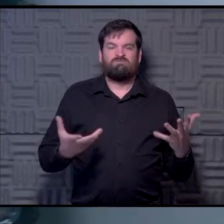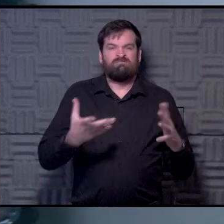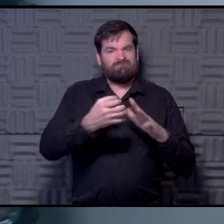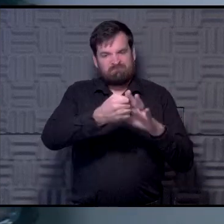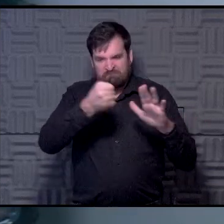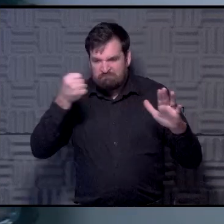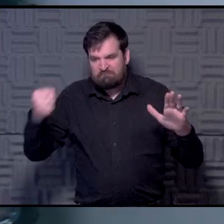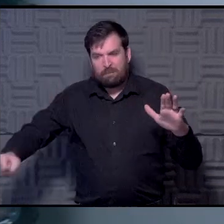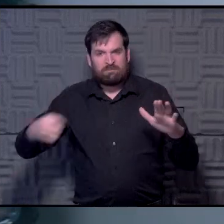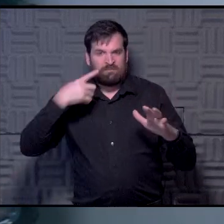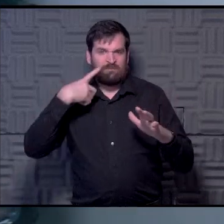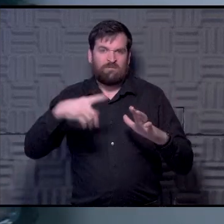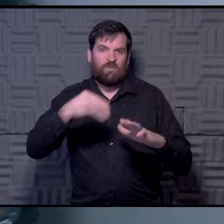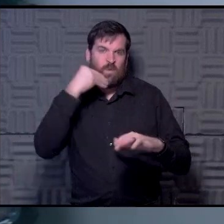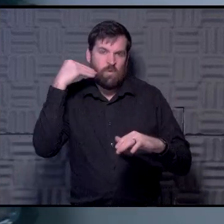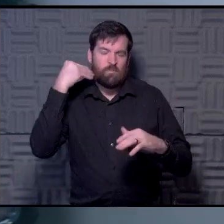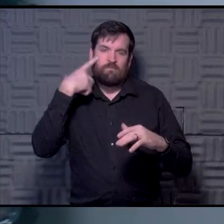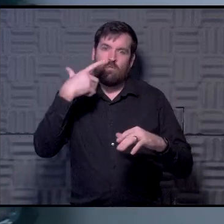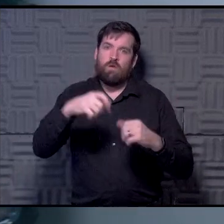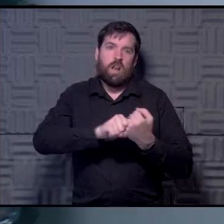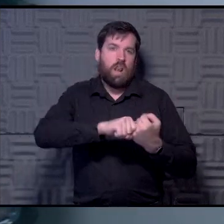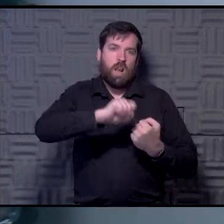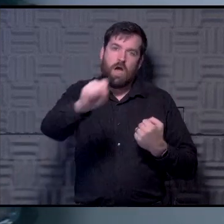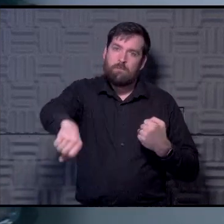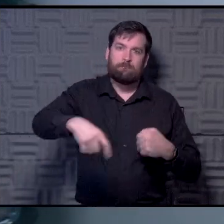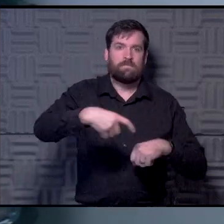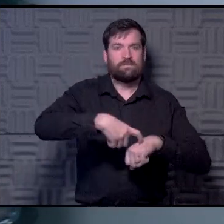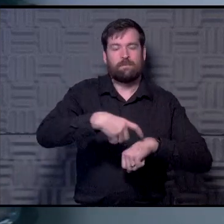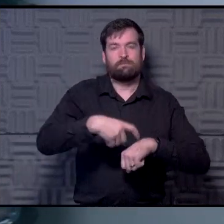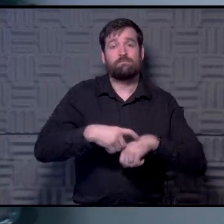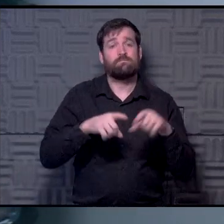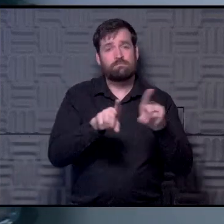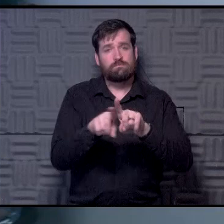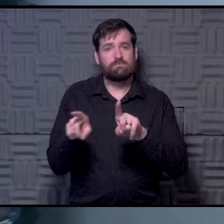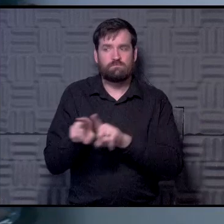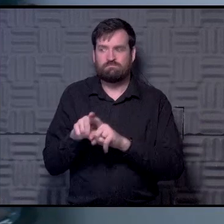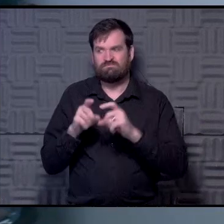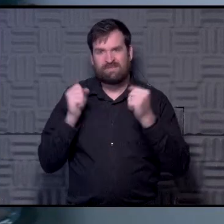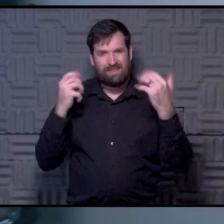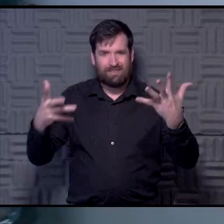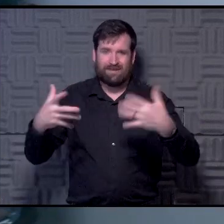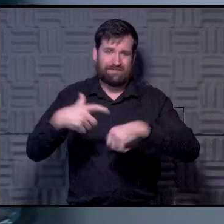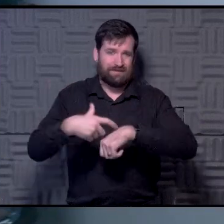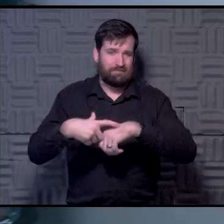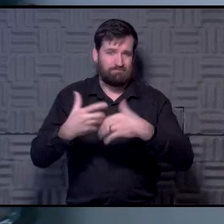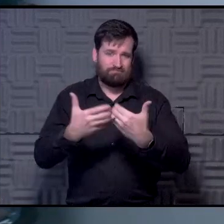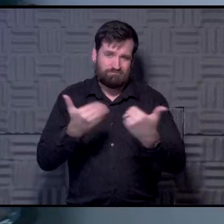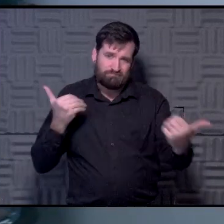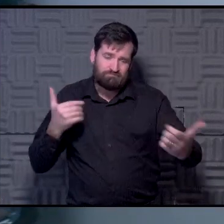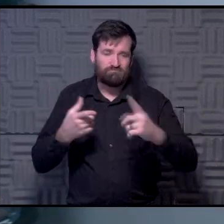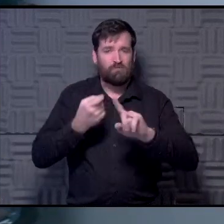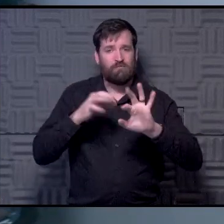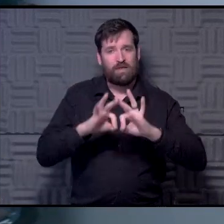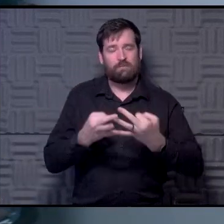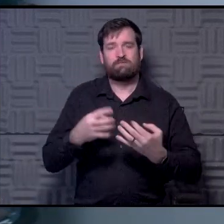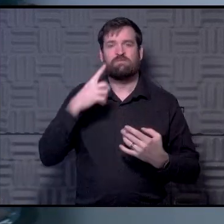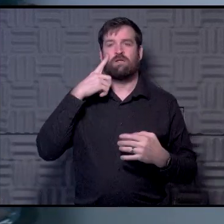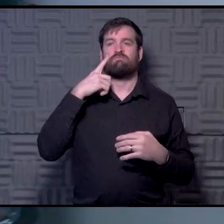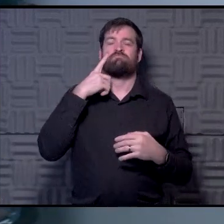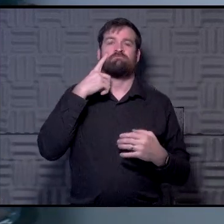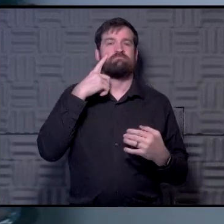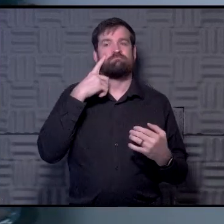homes for extended periods of time. And they've also had to spend time away from their families. So we thought this would be a